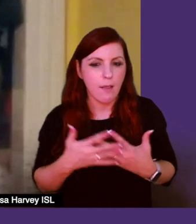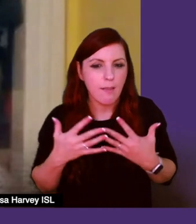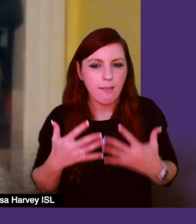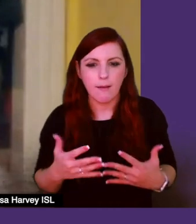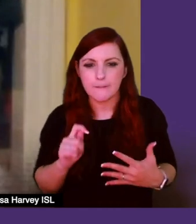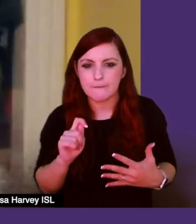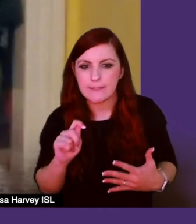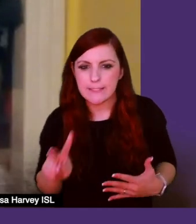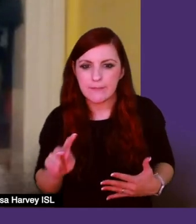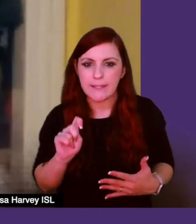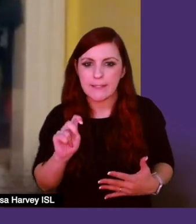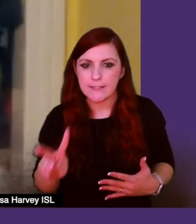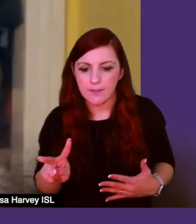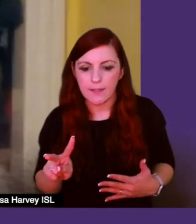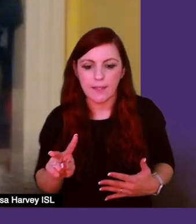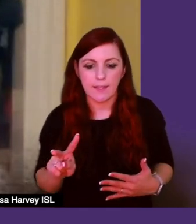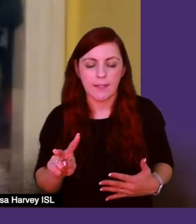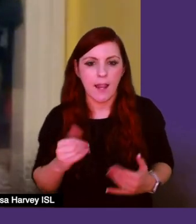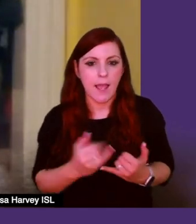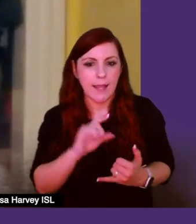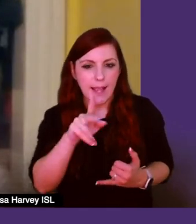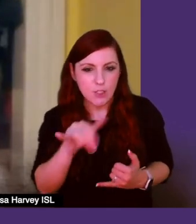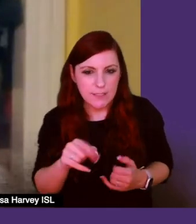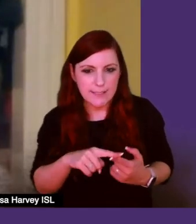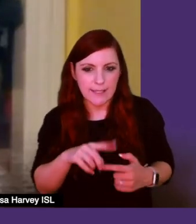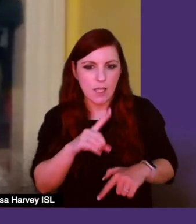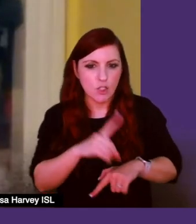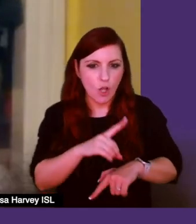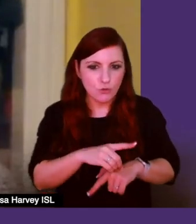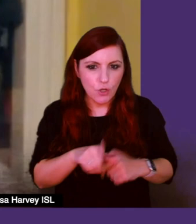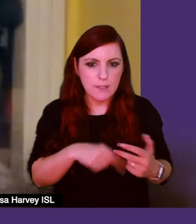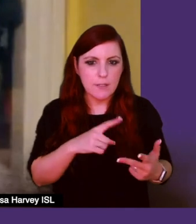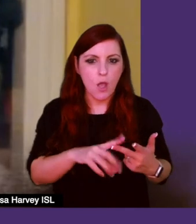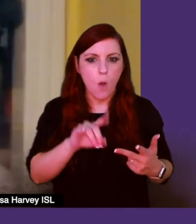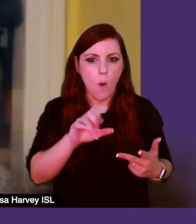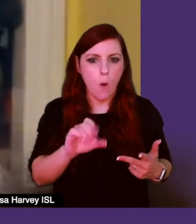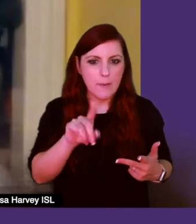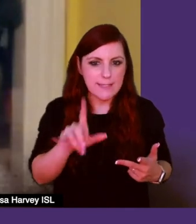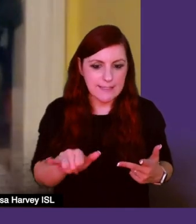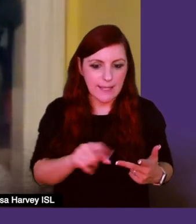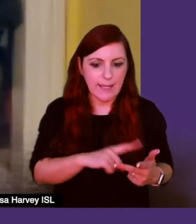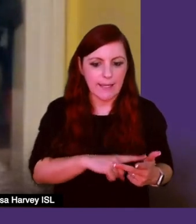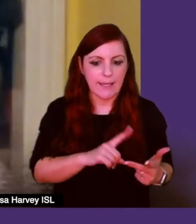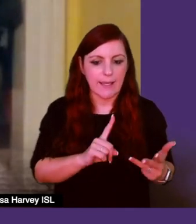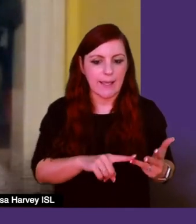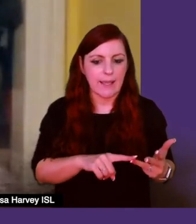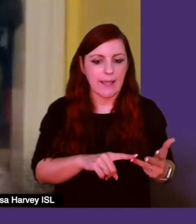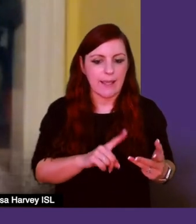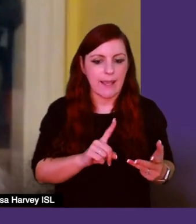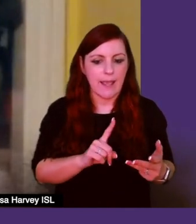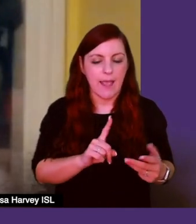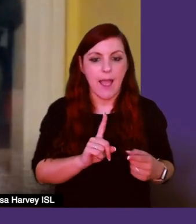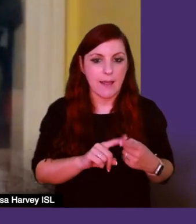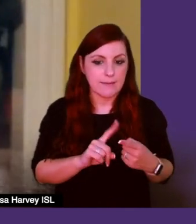lot of TV, like Casualty, Doctors, Hobby City,